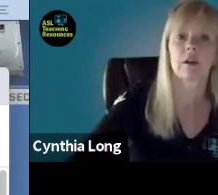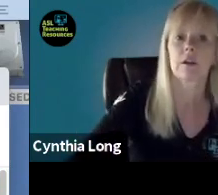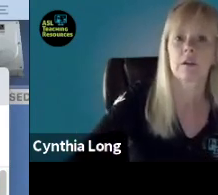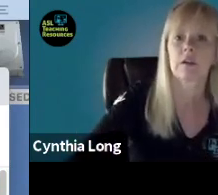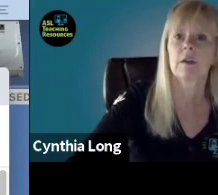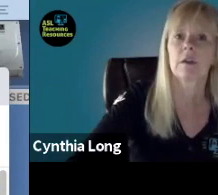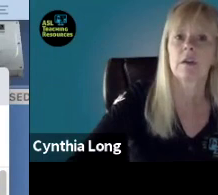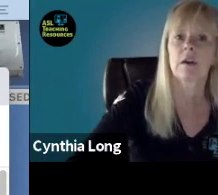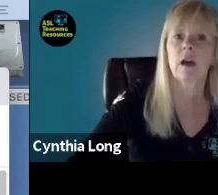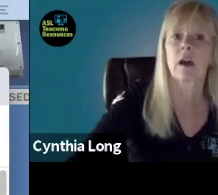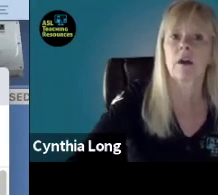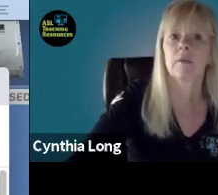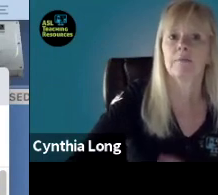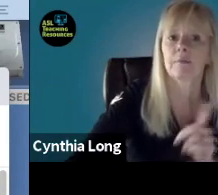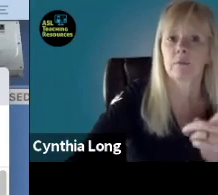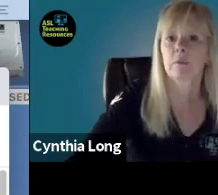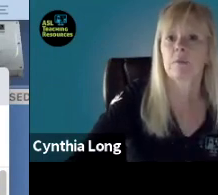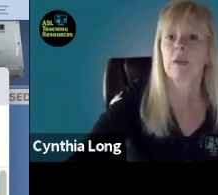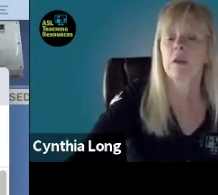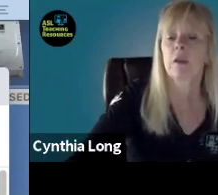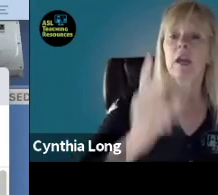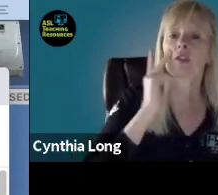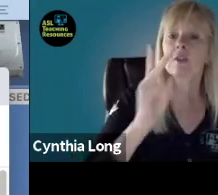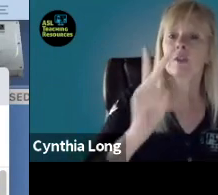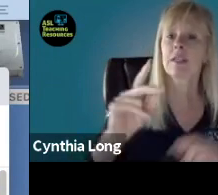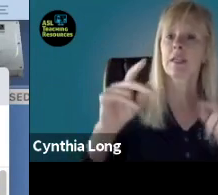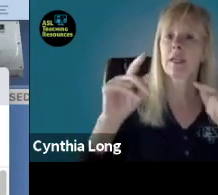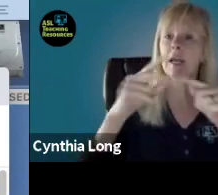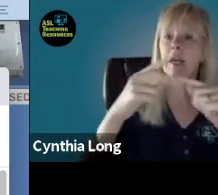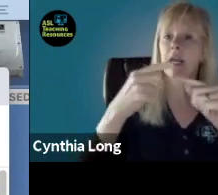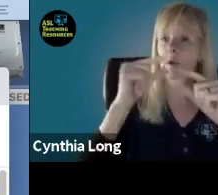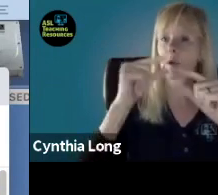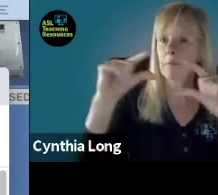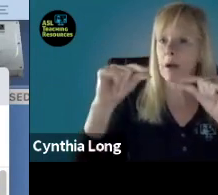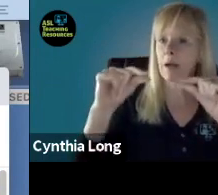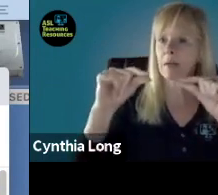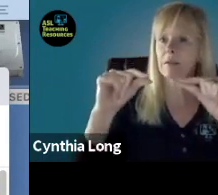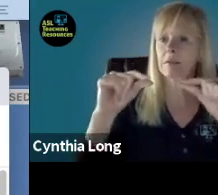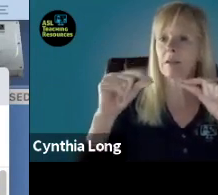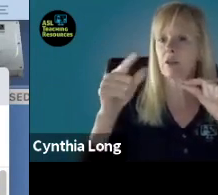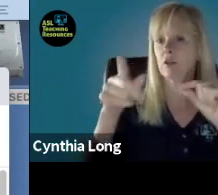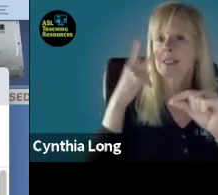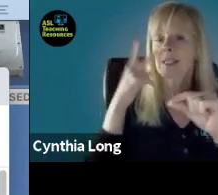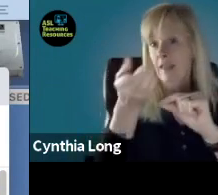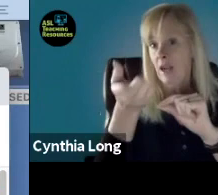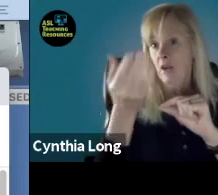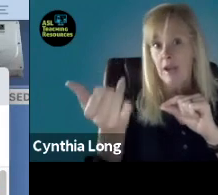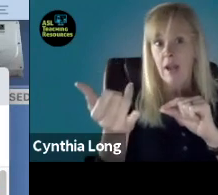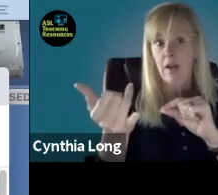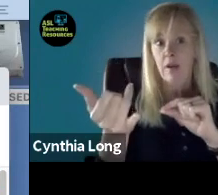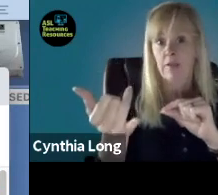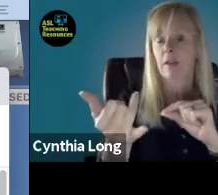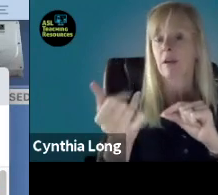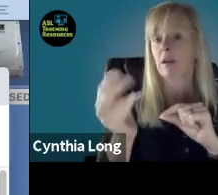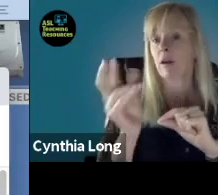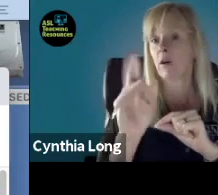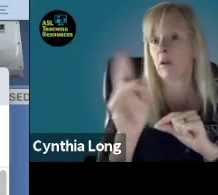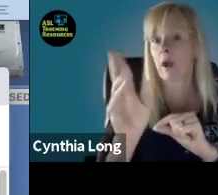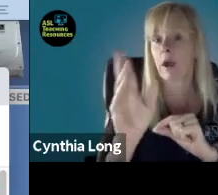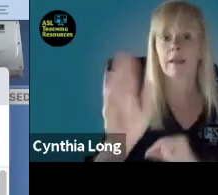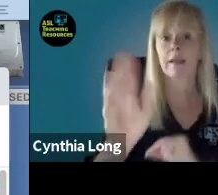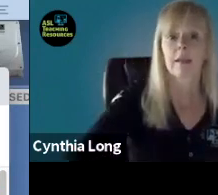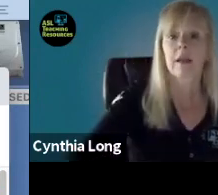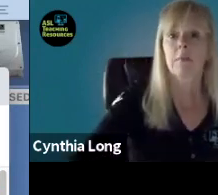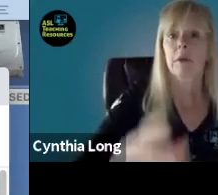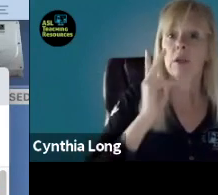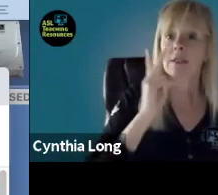there. And you'll see a green box. You'll see it there now, even on the